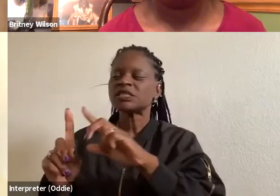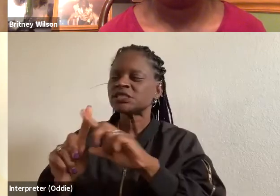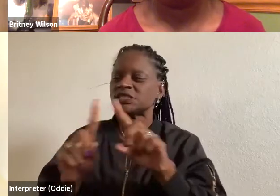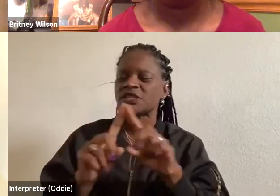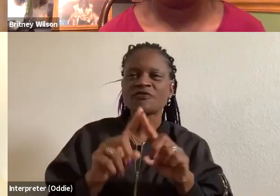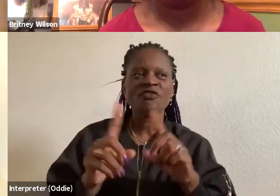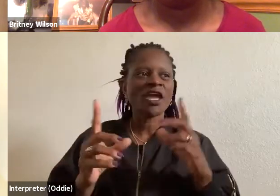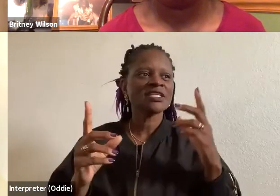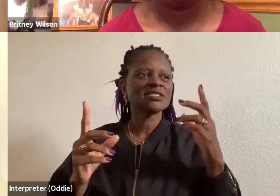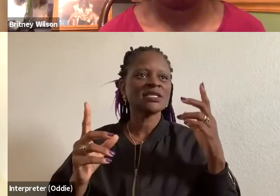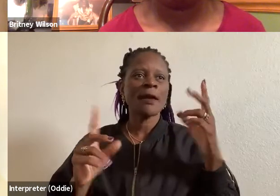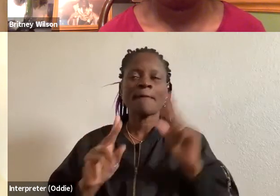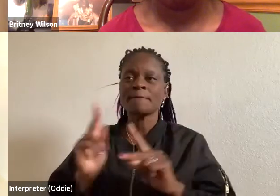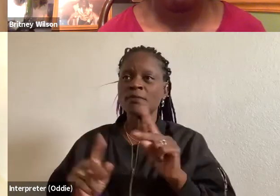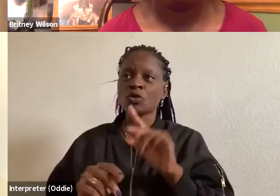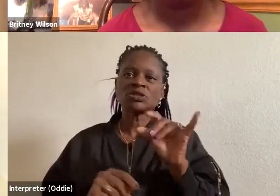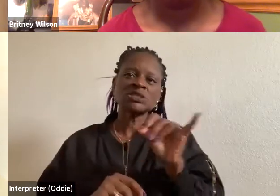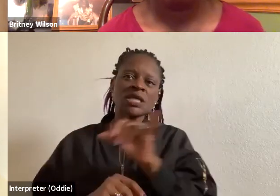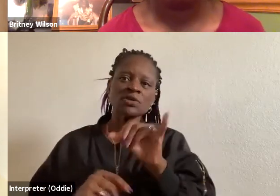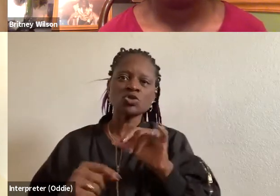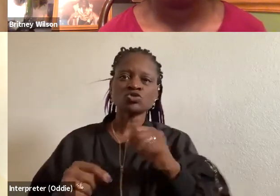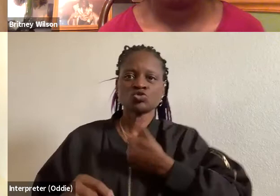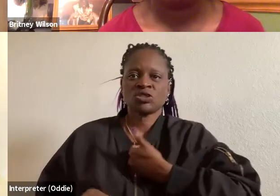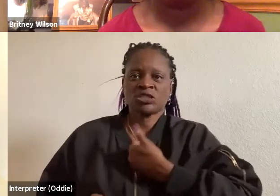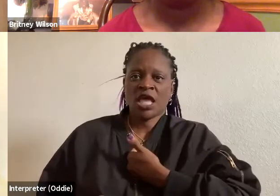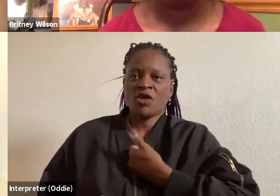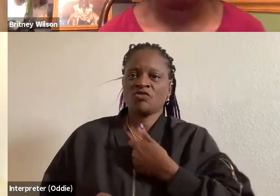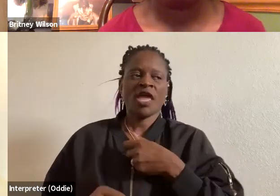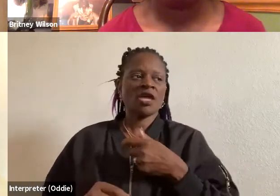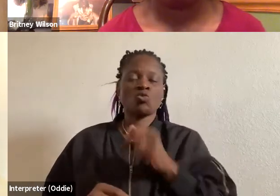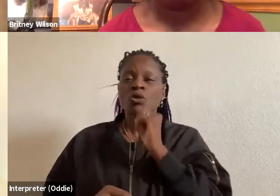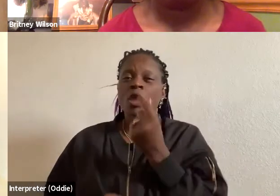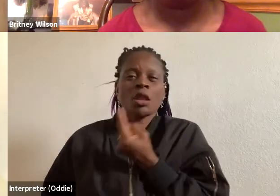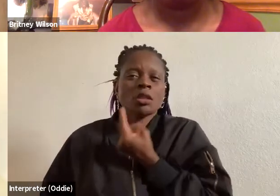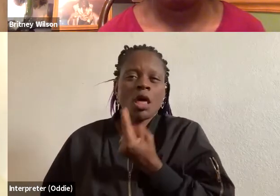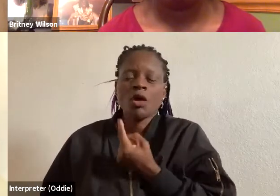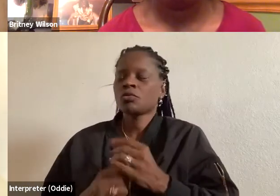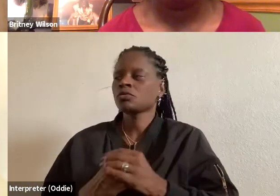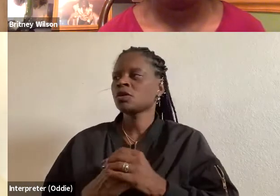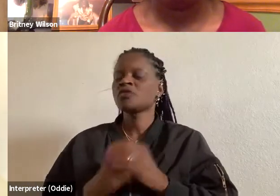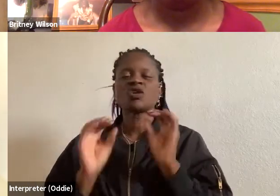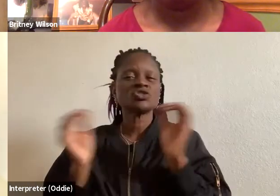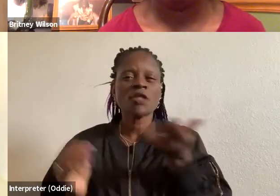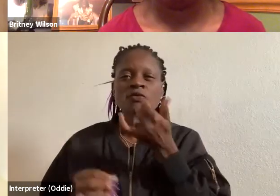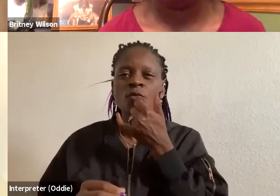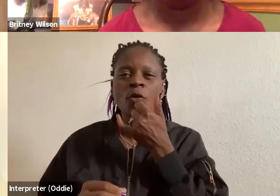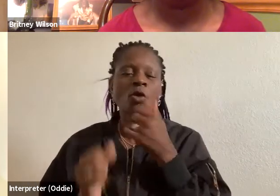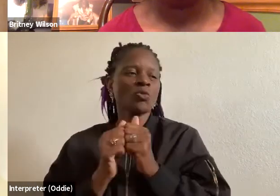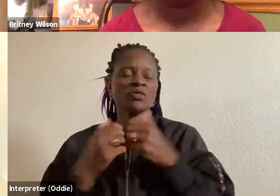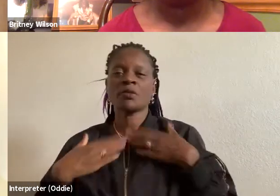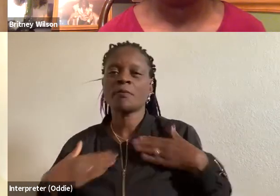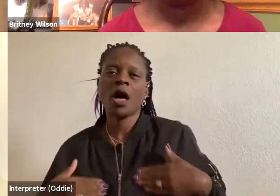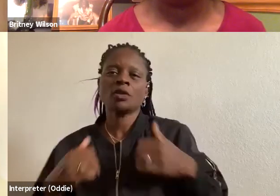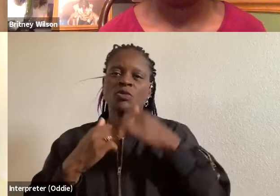that A, we're not alone. B, there's nothing wrong with these bodies and these minds that we possess and the way that